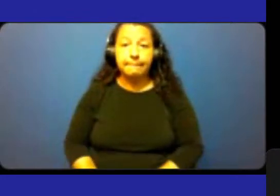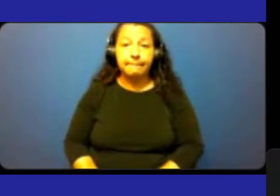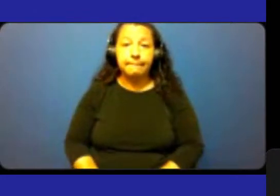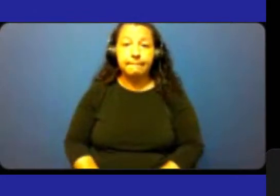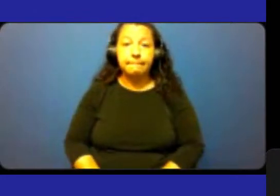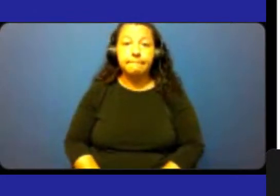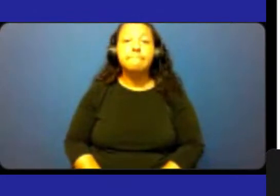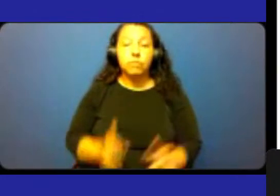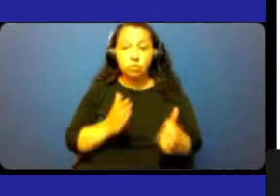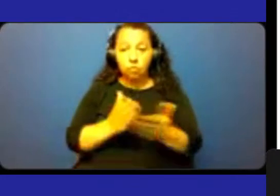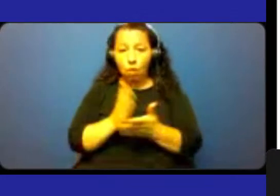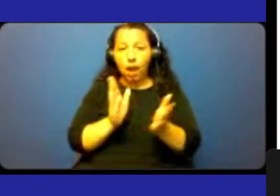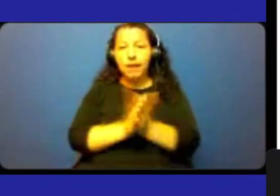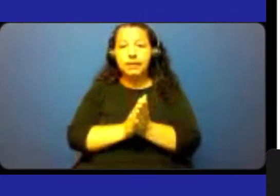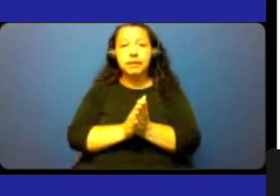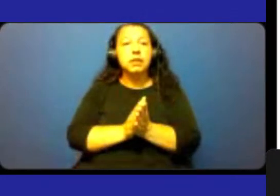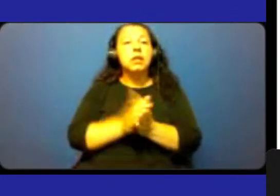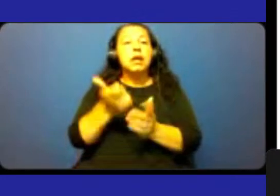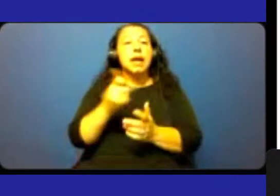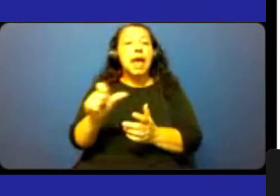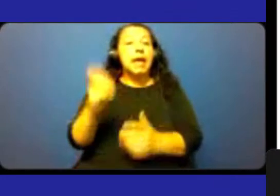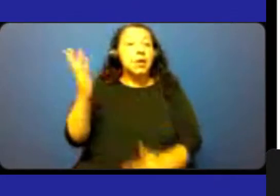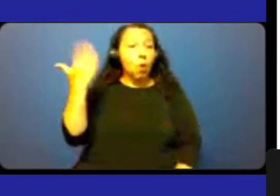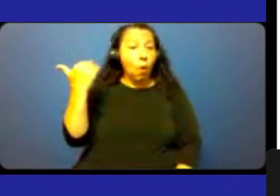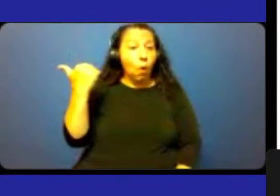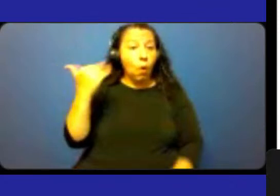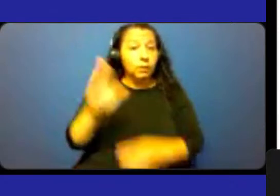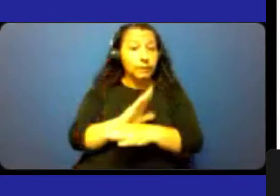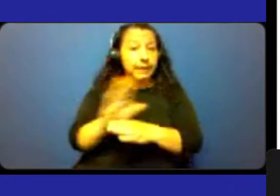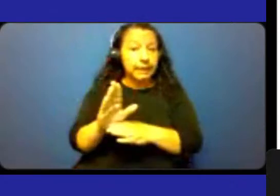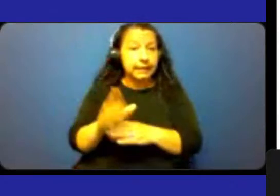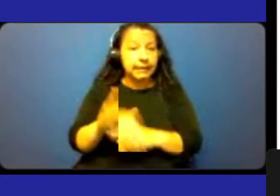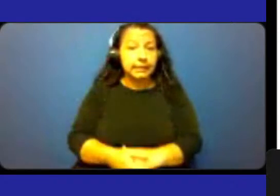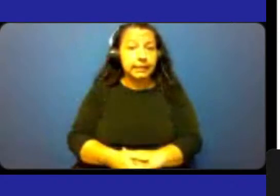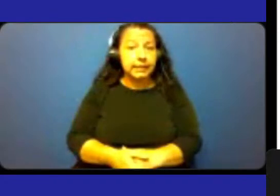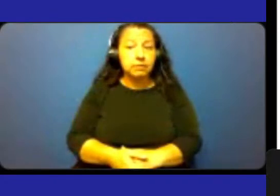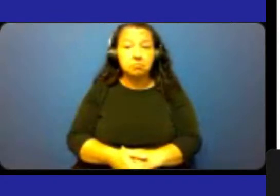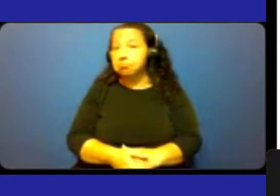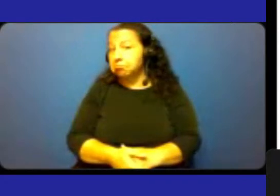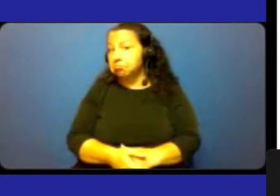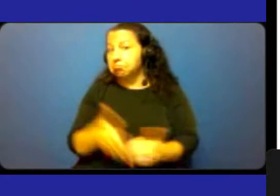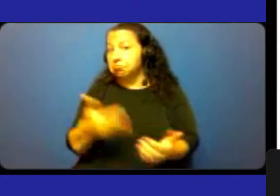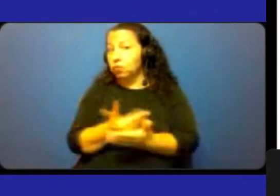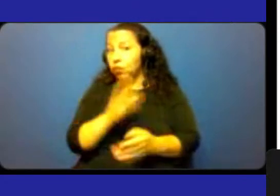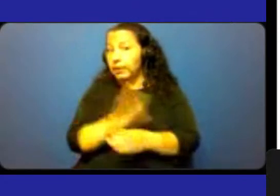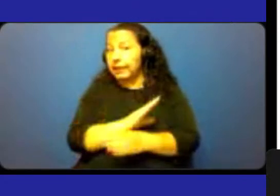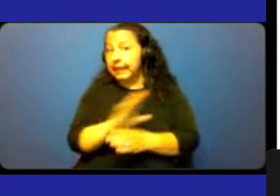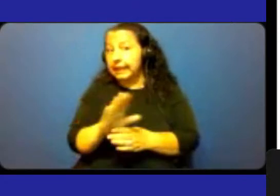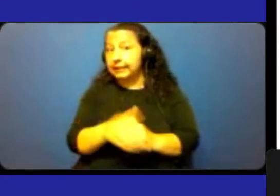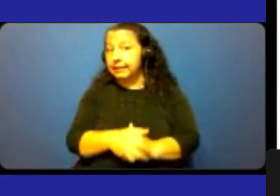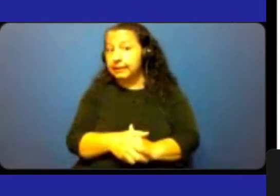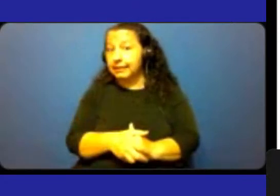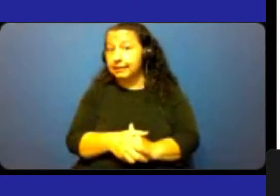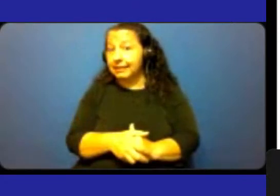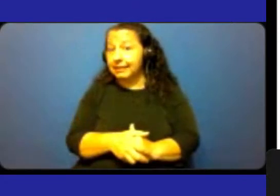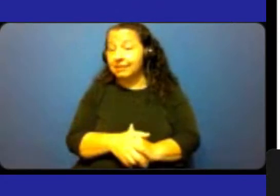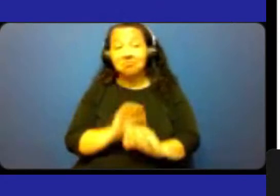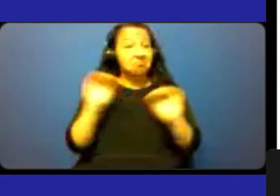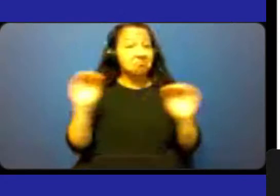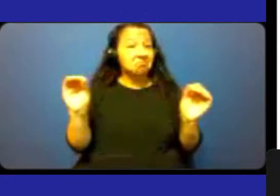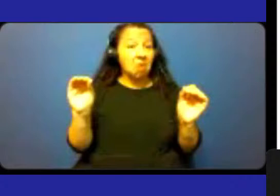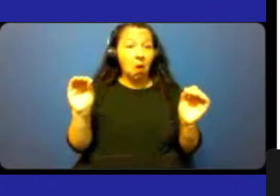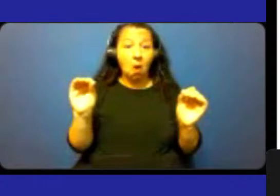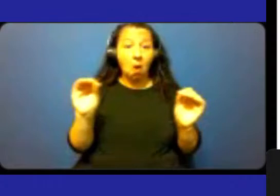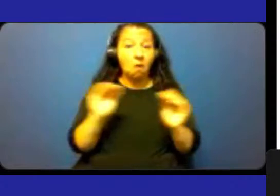All right, is there any old business? New business? Okay, there being no